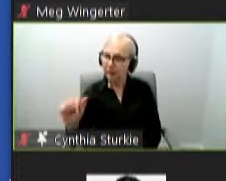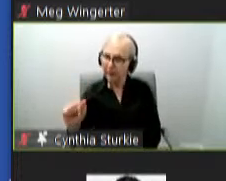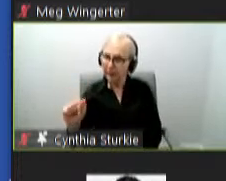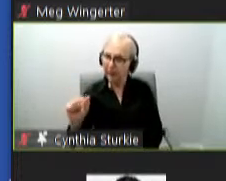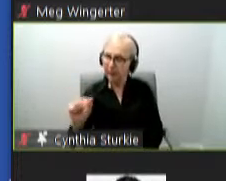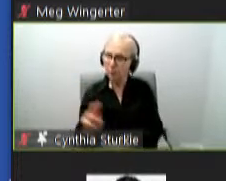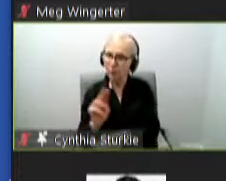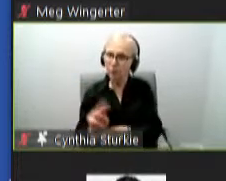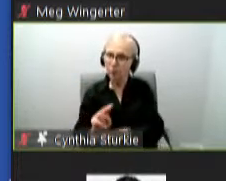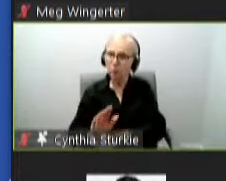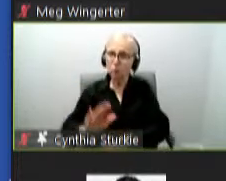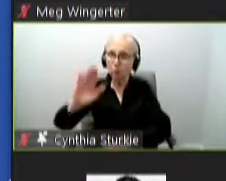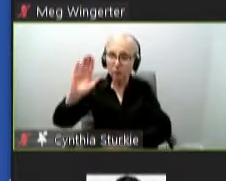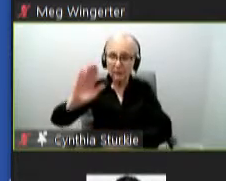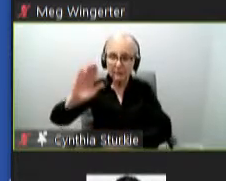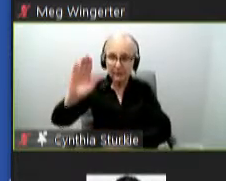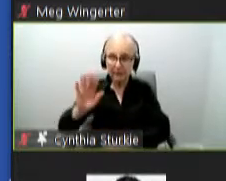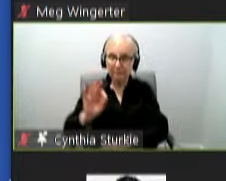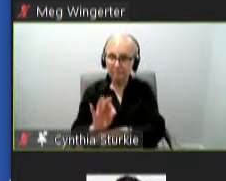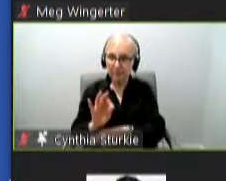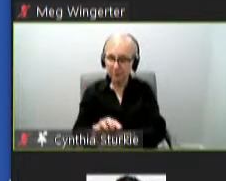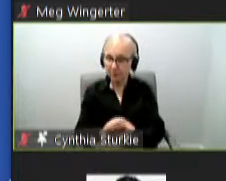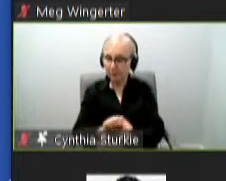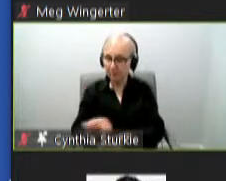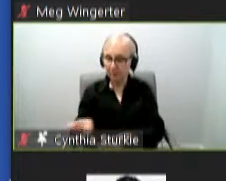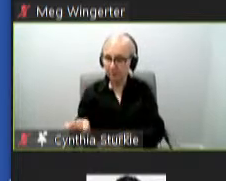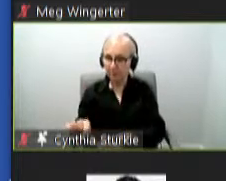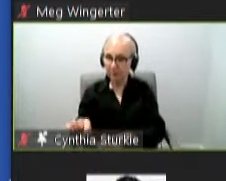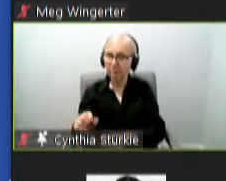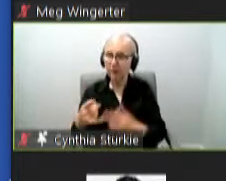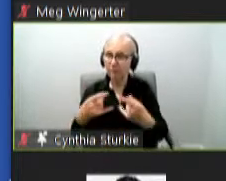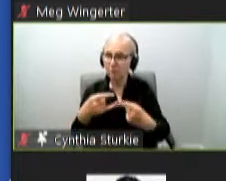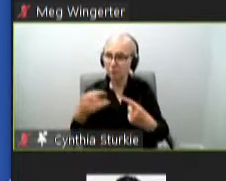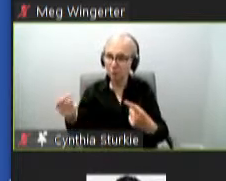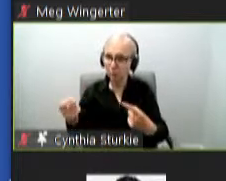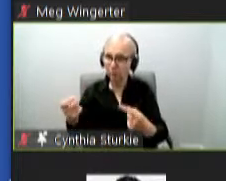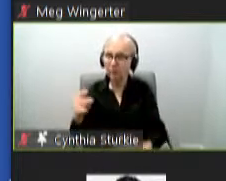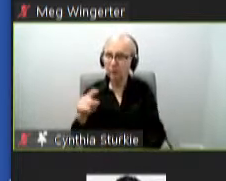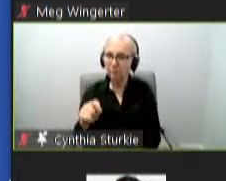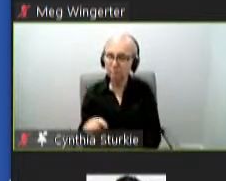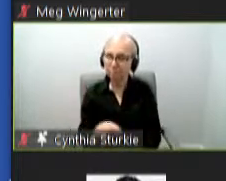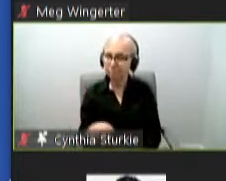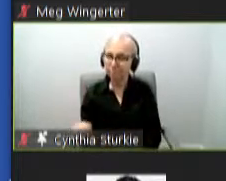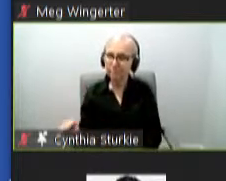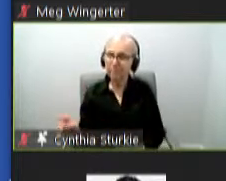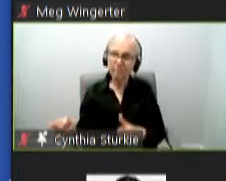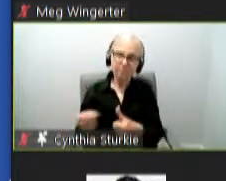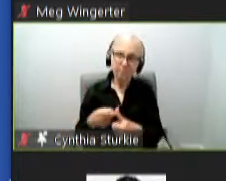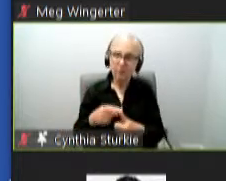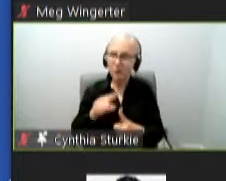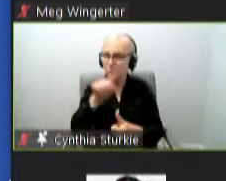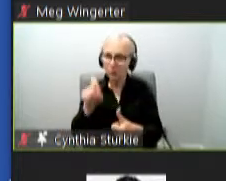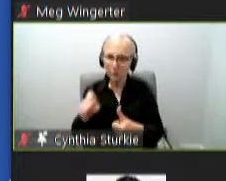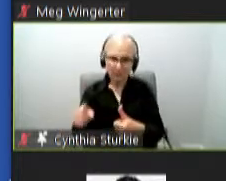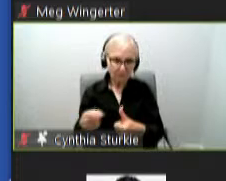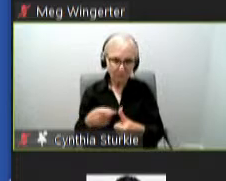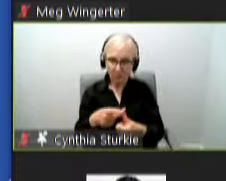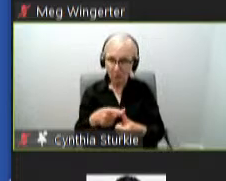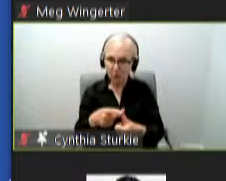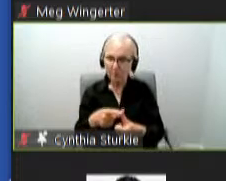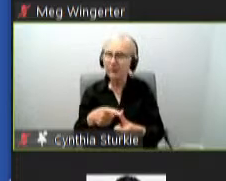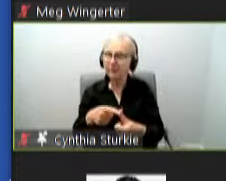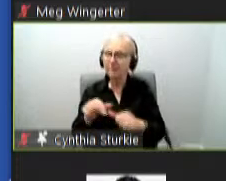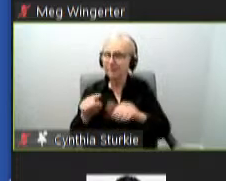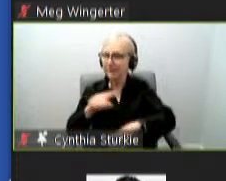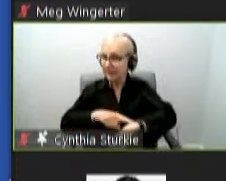hand function that's located along the bottom of your Zoom console. Let's start with first questions first. If we have time, we can come back for some second